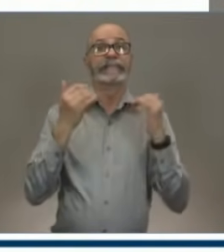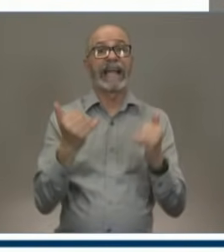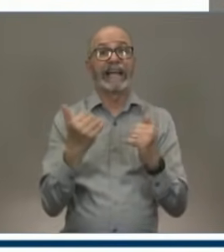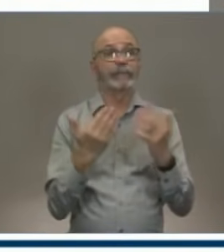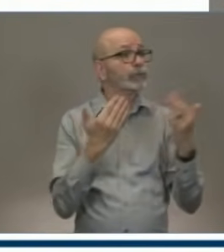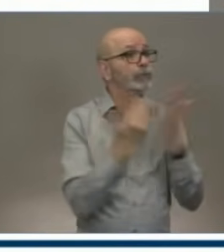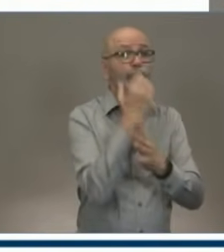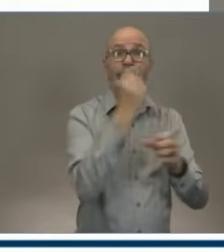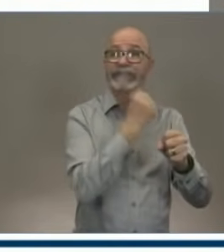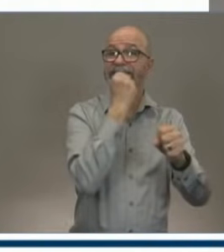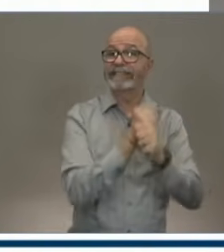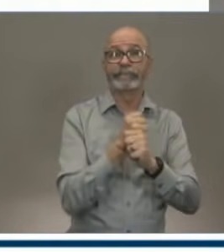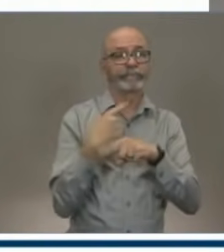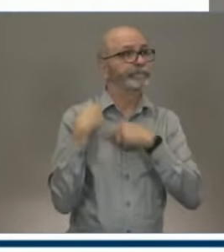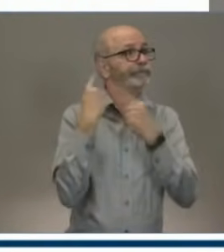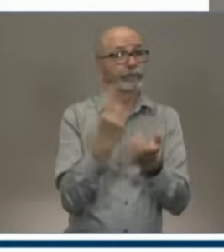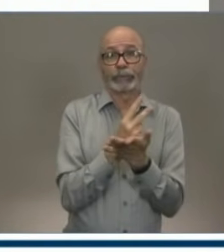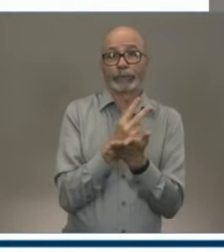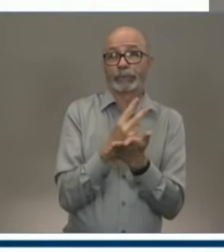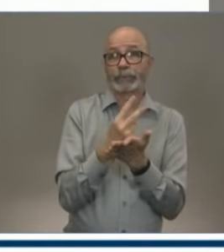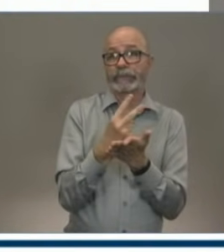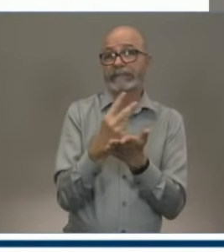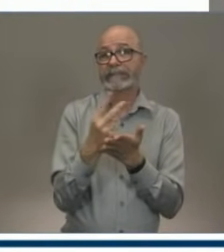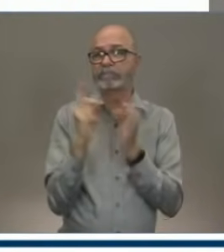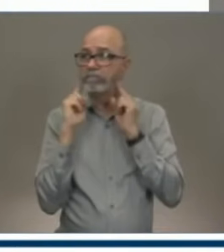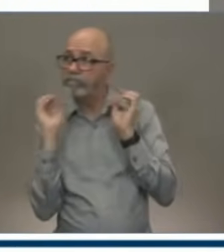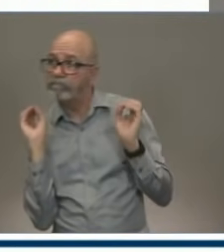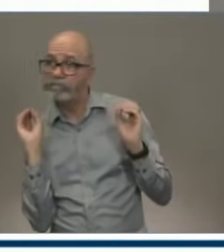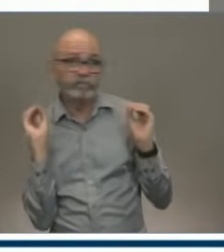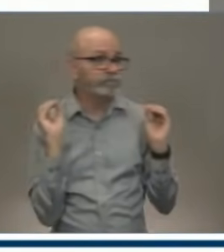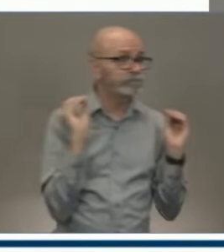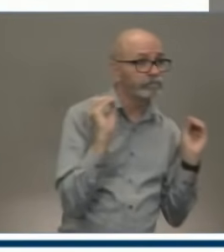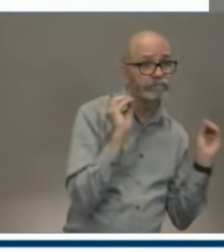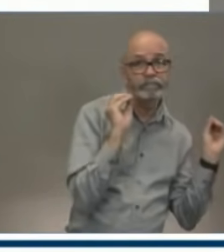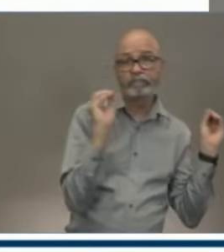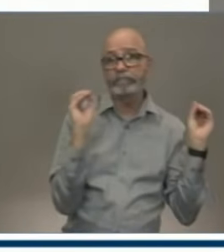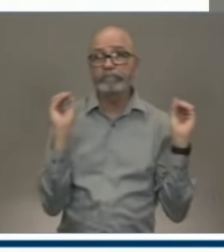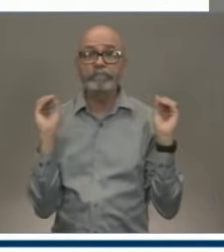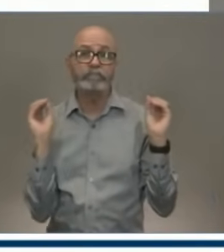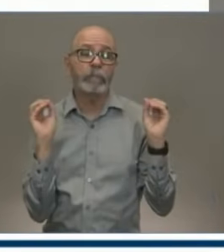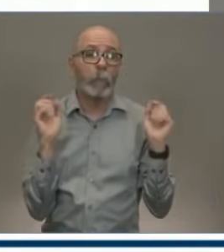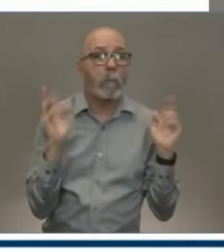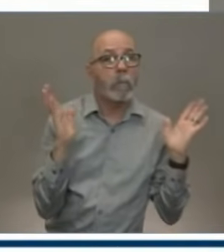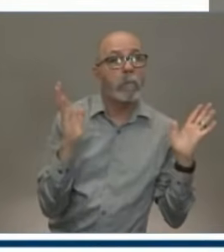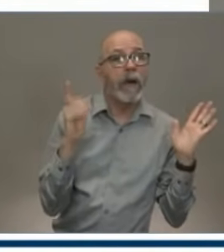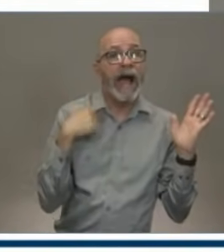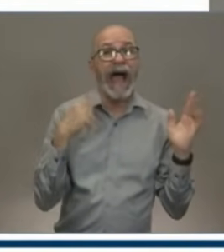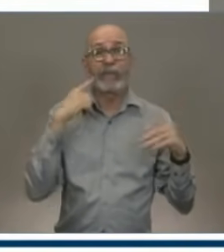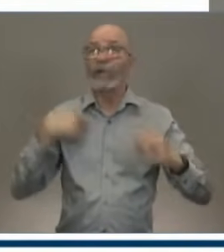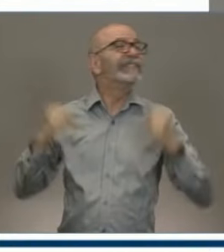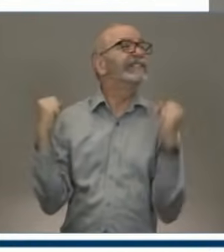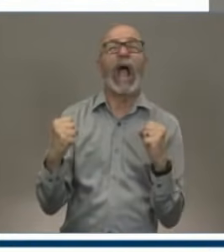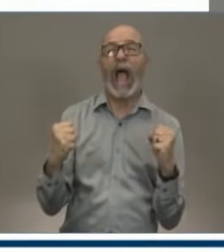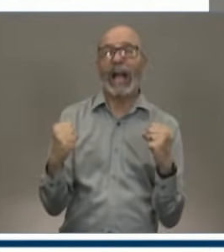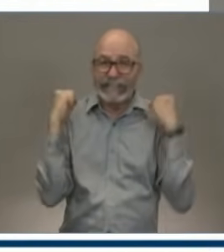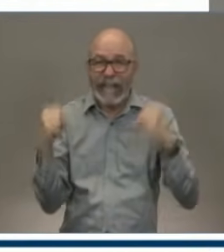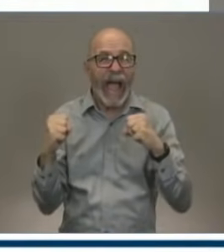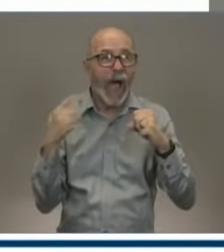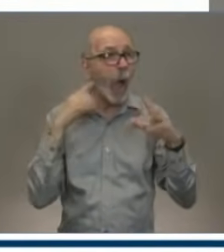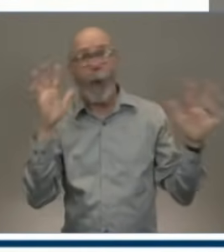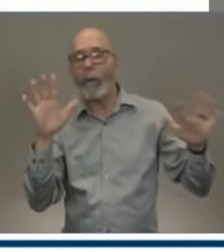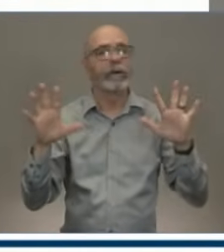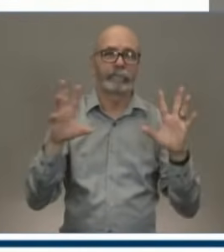good, but we cannot celebrate yet. COVID is still here. It is all around us, so we must continue